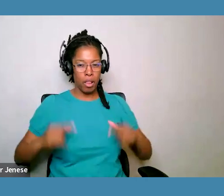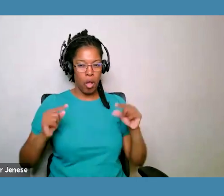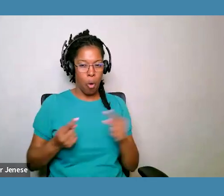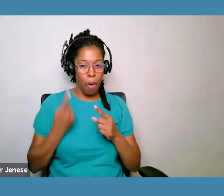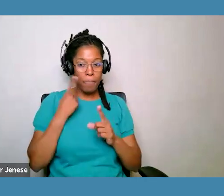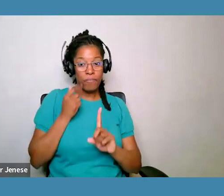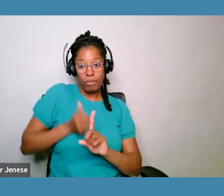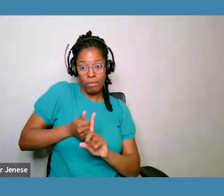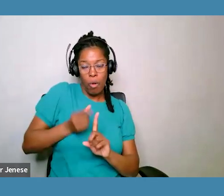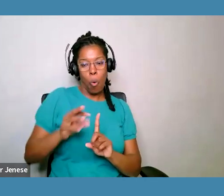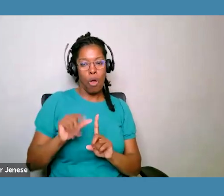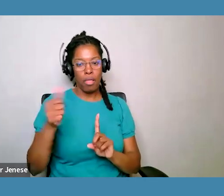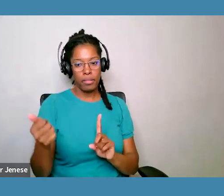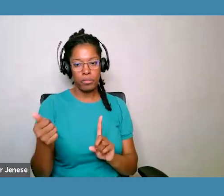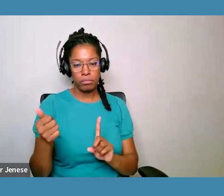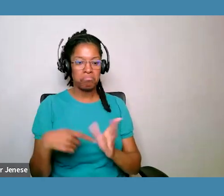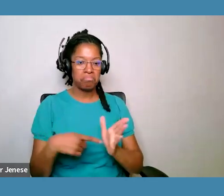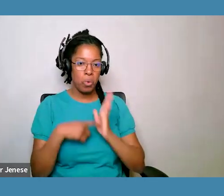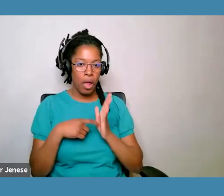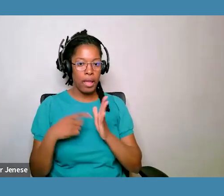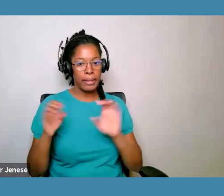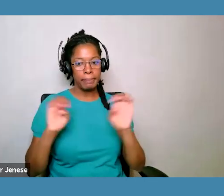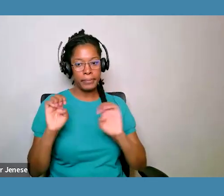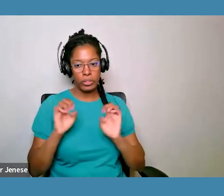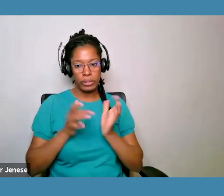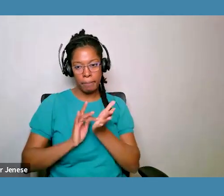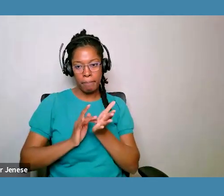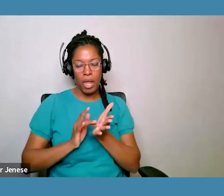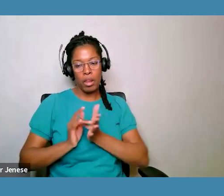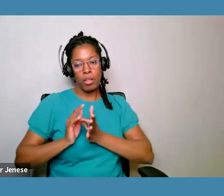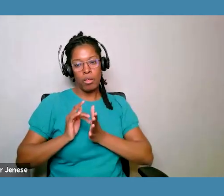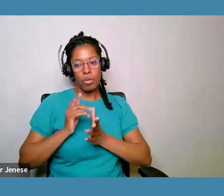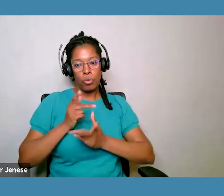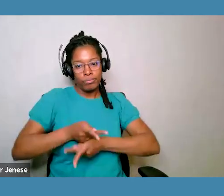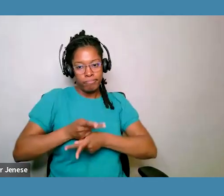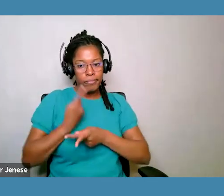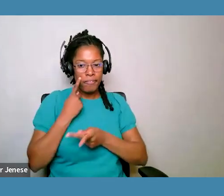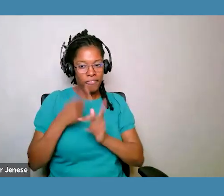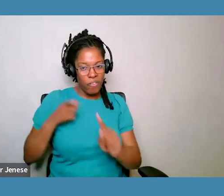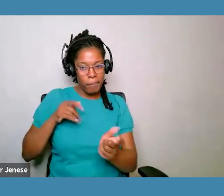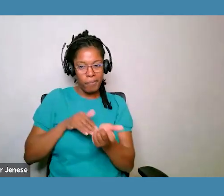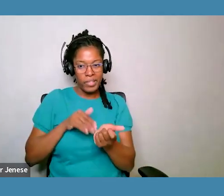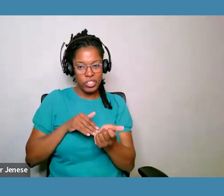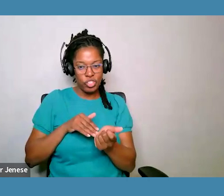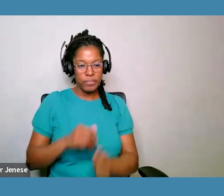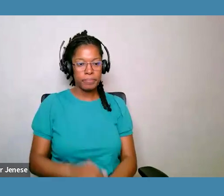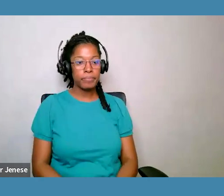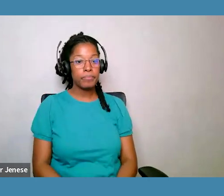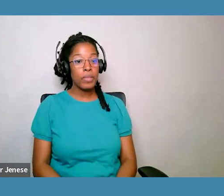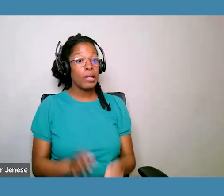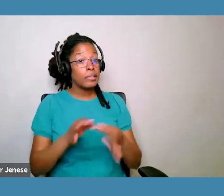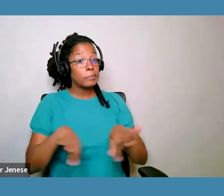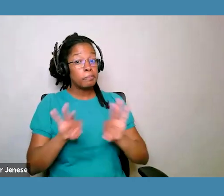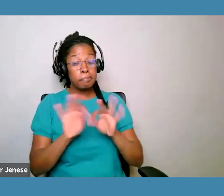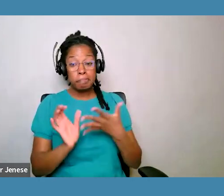others, requiring emergency medical care from a physician. So the relevant criteria